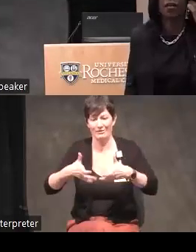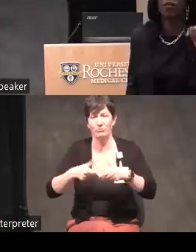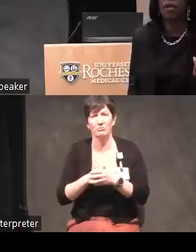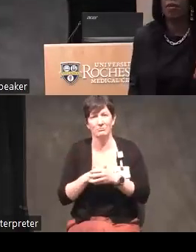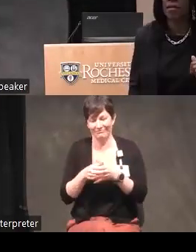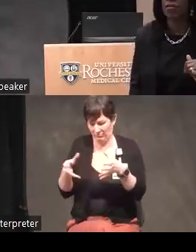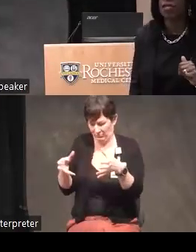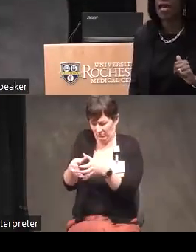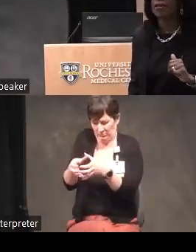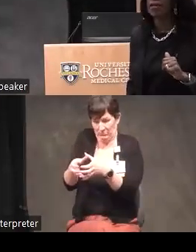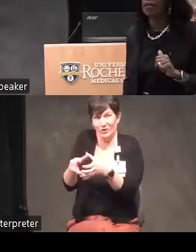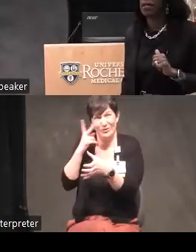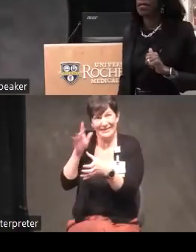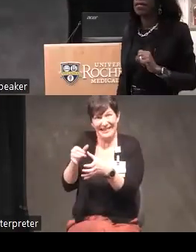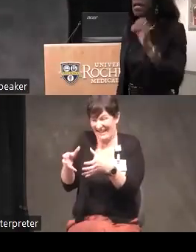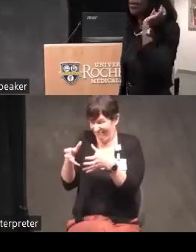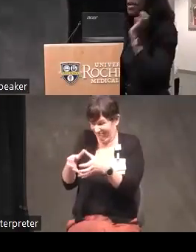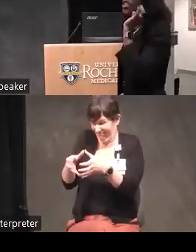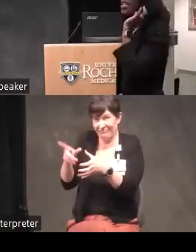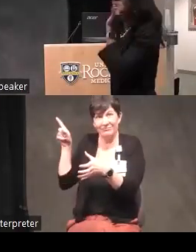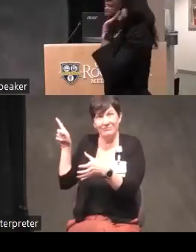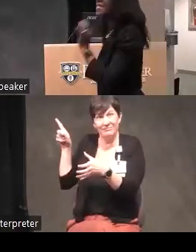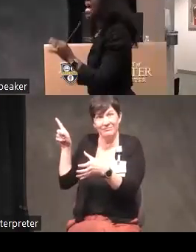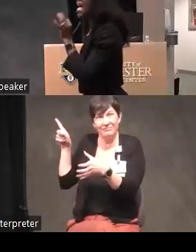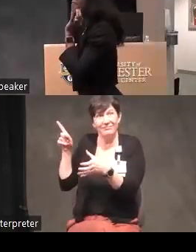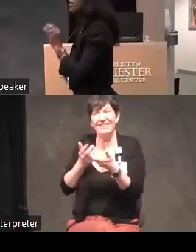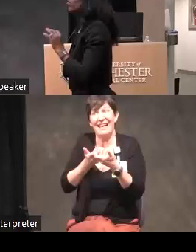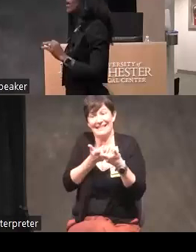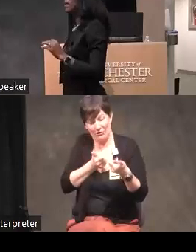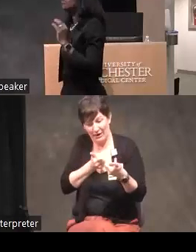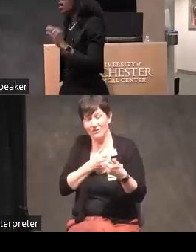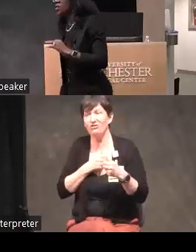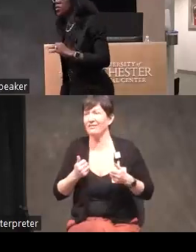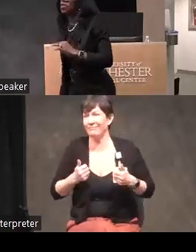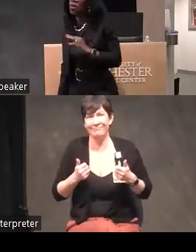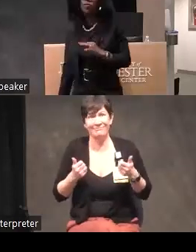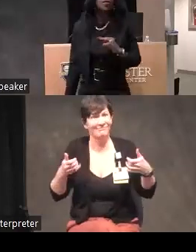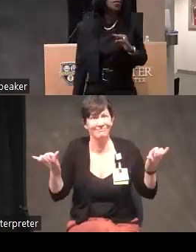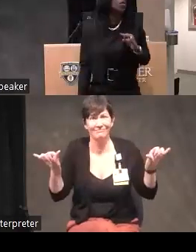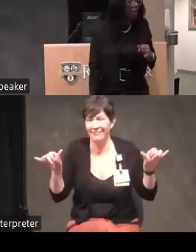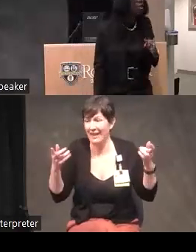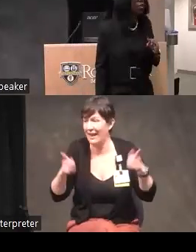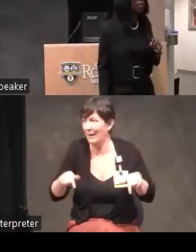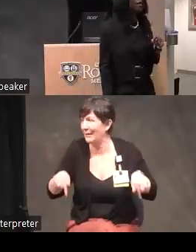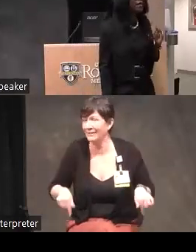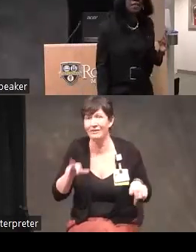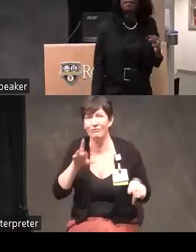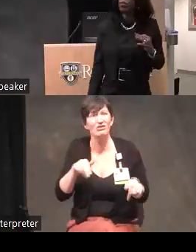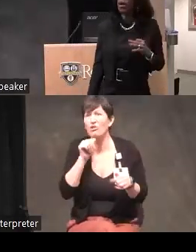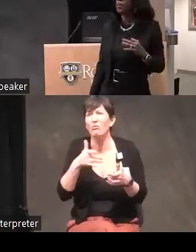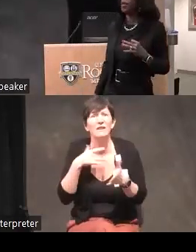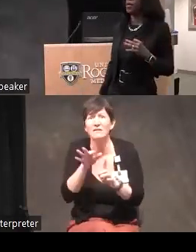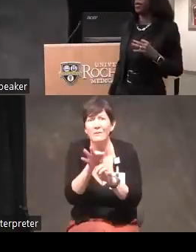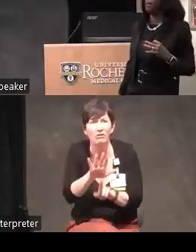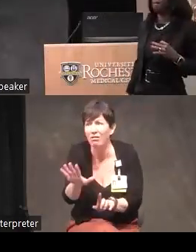concentrated in one area. Do you see that? Segregation is alive and well in Rochester. Don't feel special. It's alive and